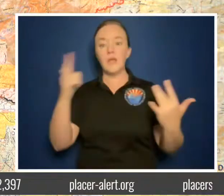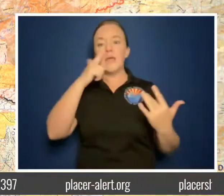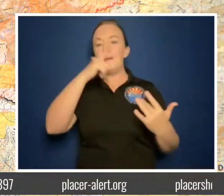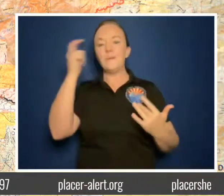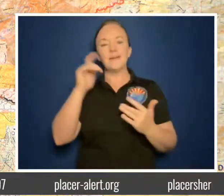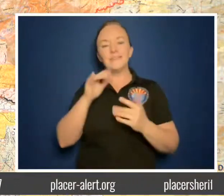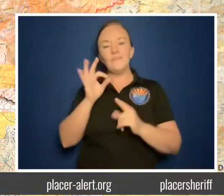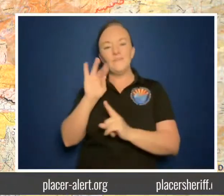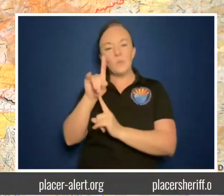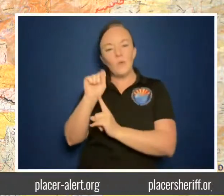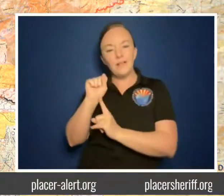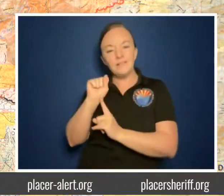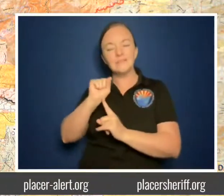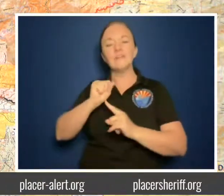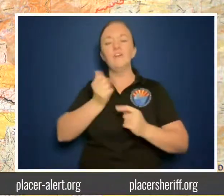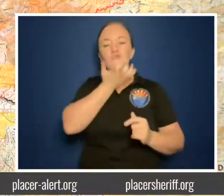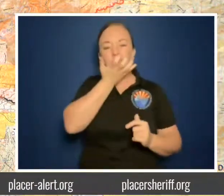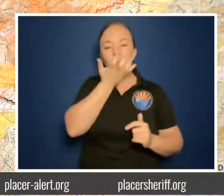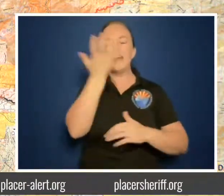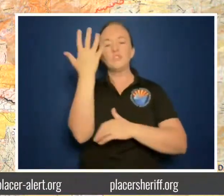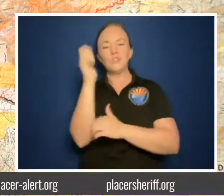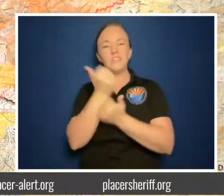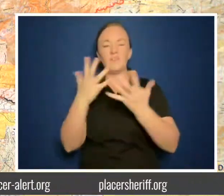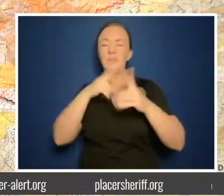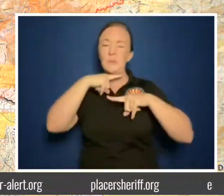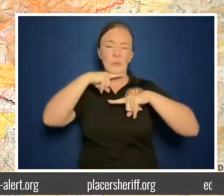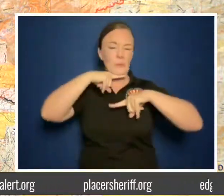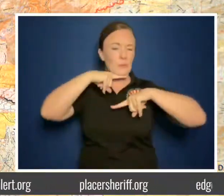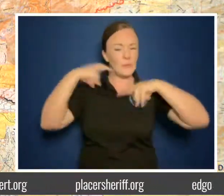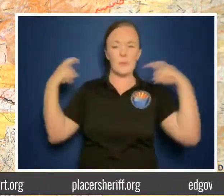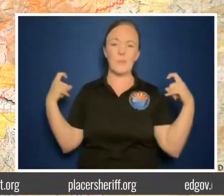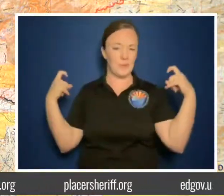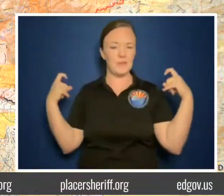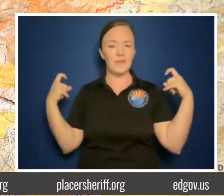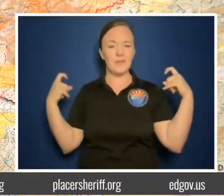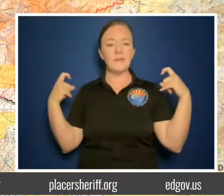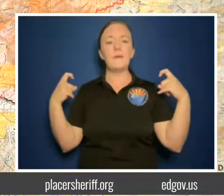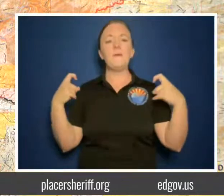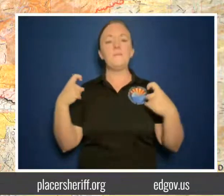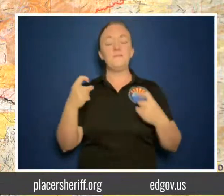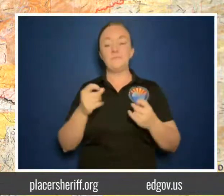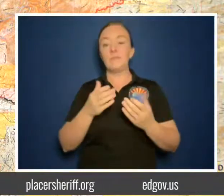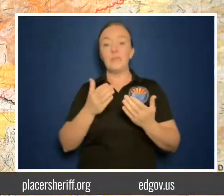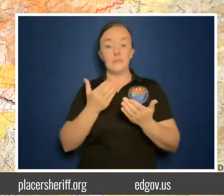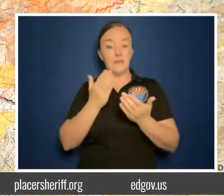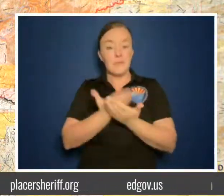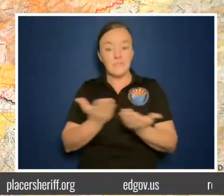receptive availability of those fuels or material to burn.